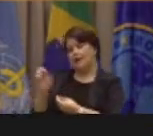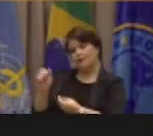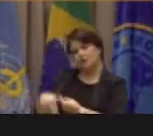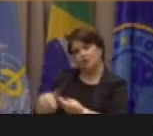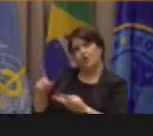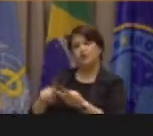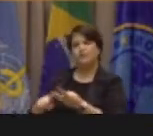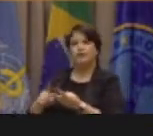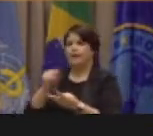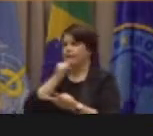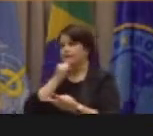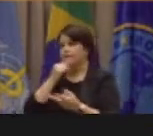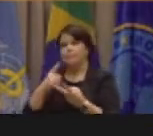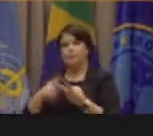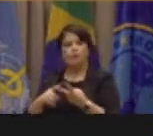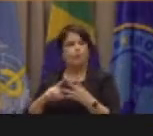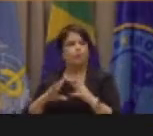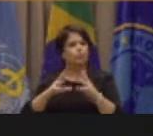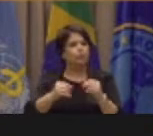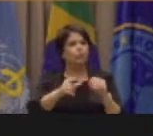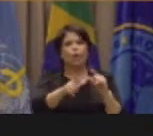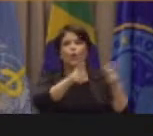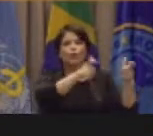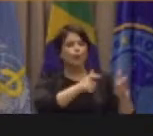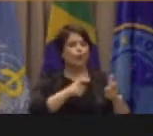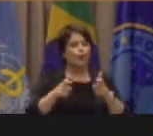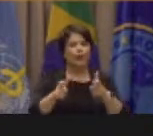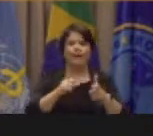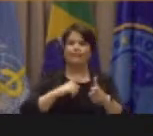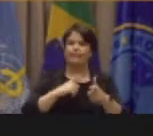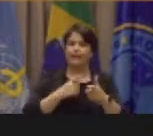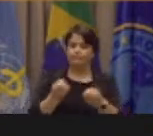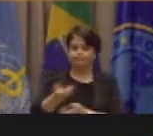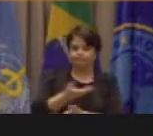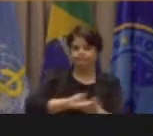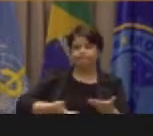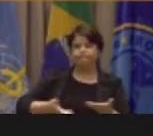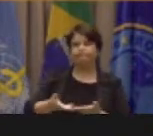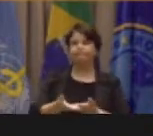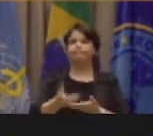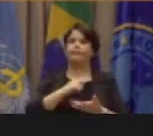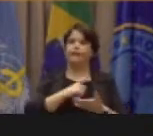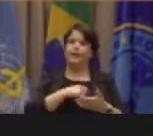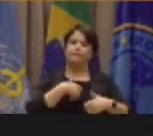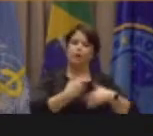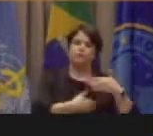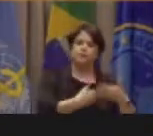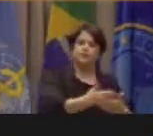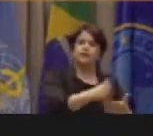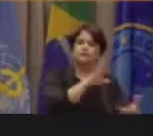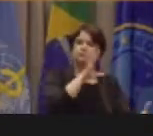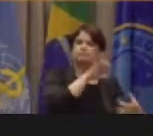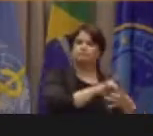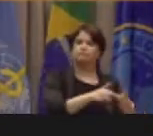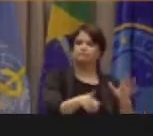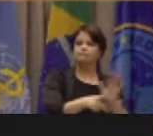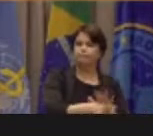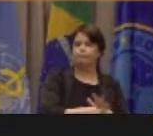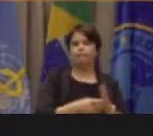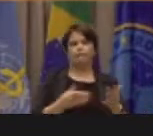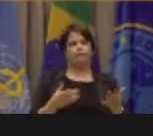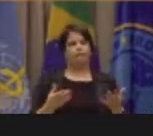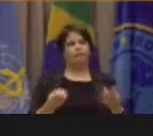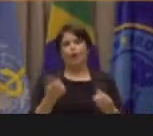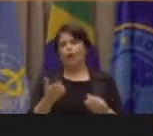the network, there are operations with a lot of other spaces that are develop the process